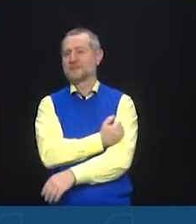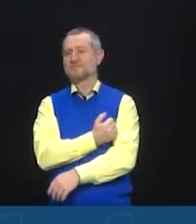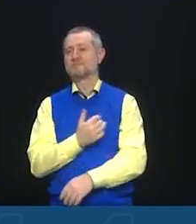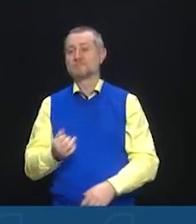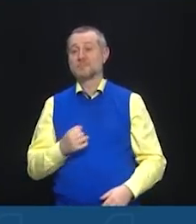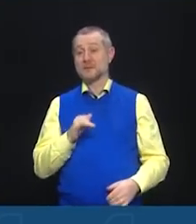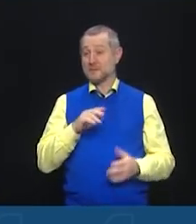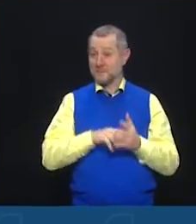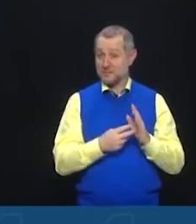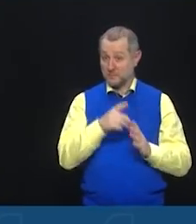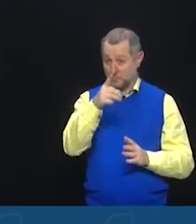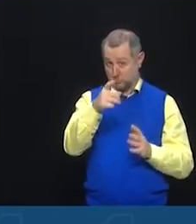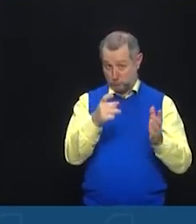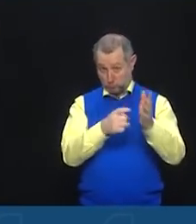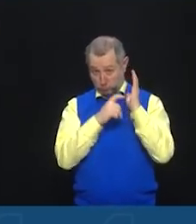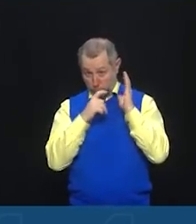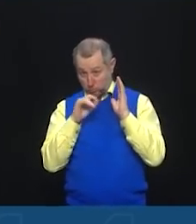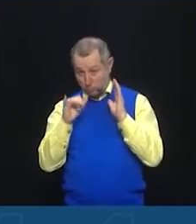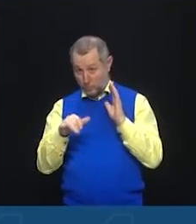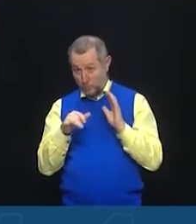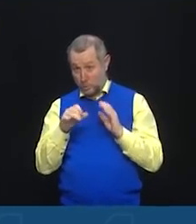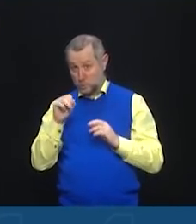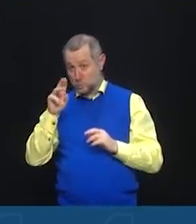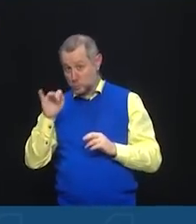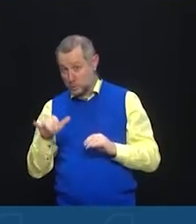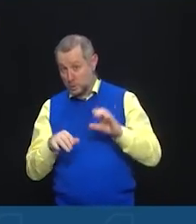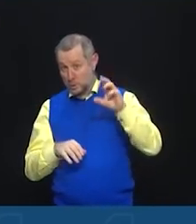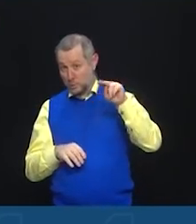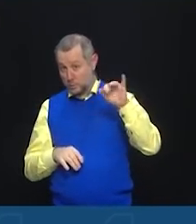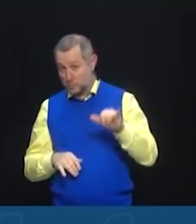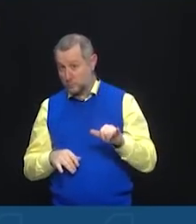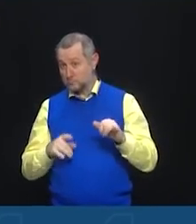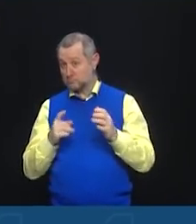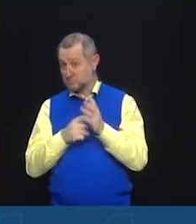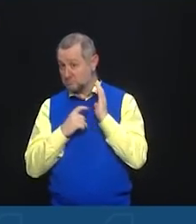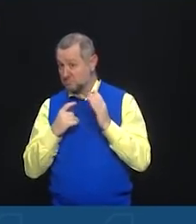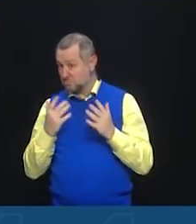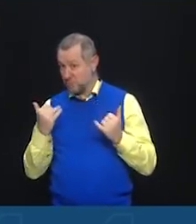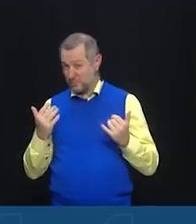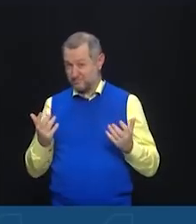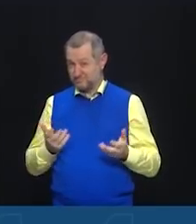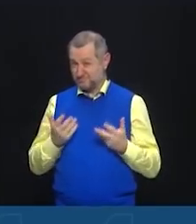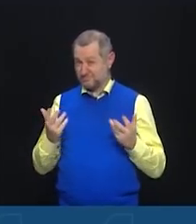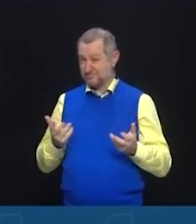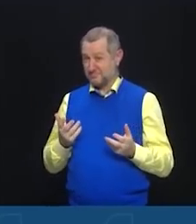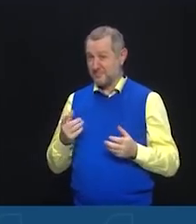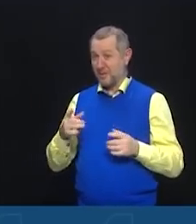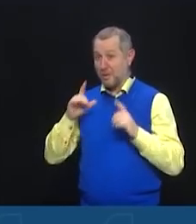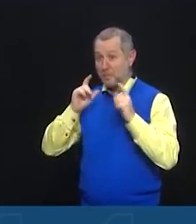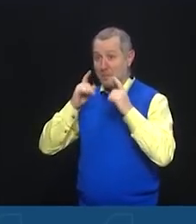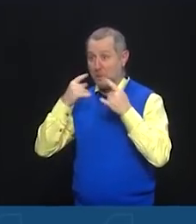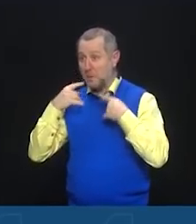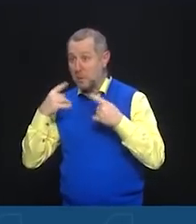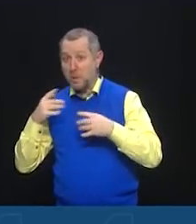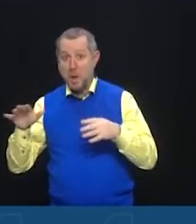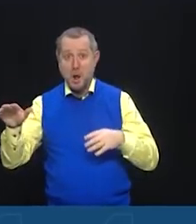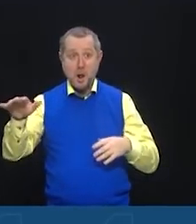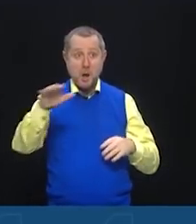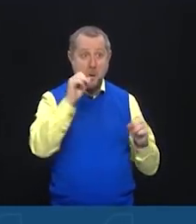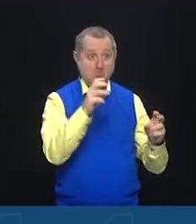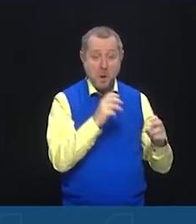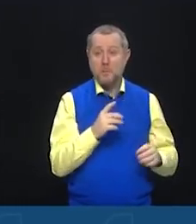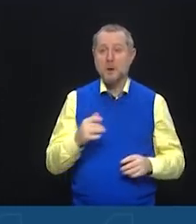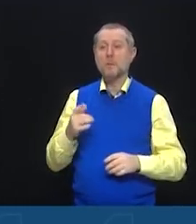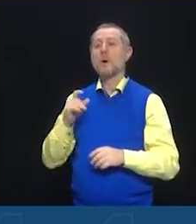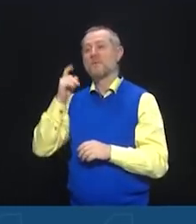necessary to have that mandate at SUNY and CUNY schools, as we're sort of unregulating pretty much every other area statewide? We are certainly looking at all these